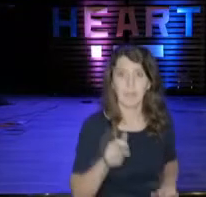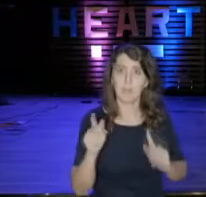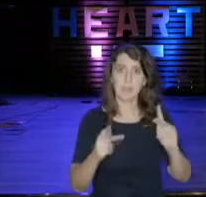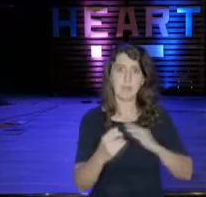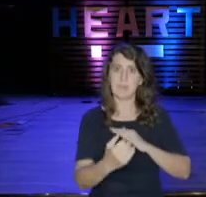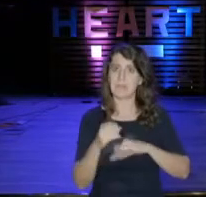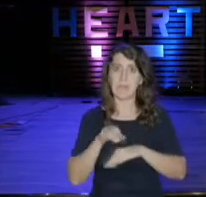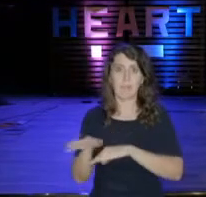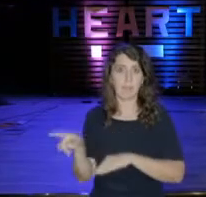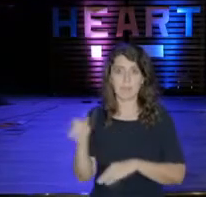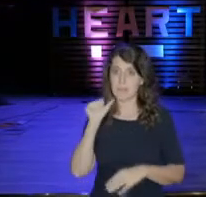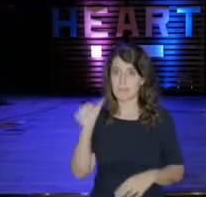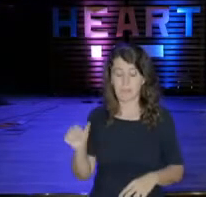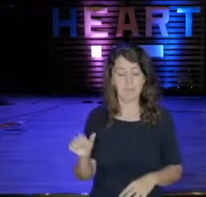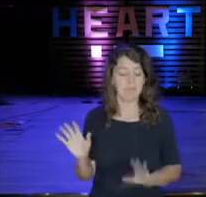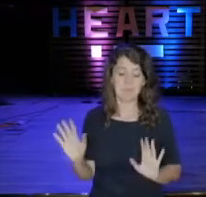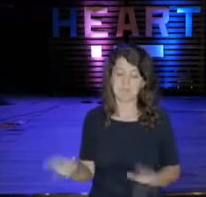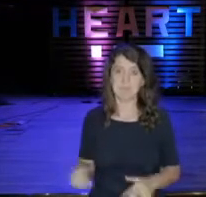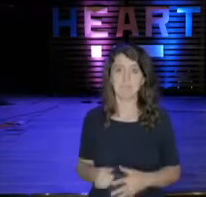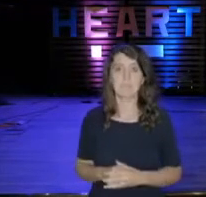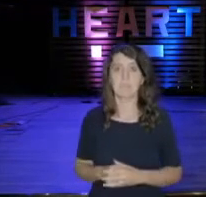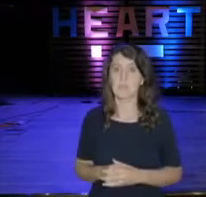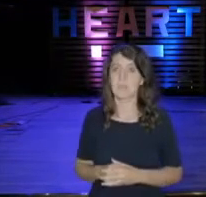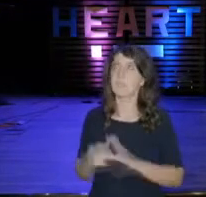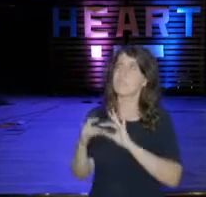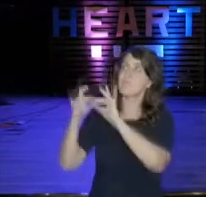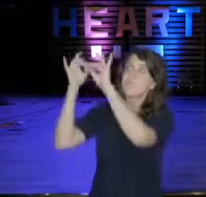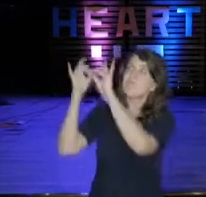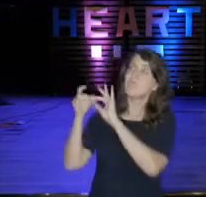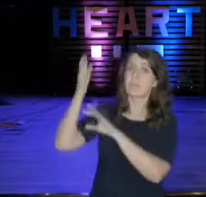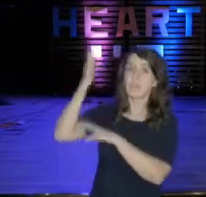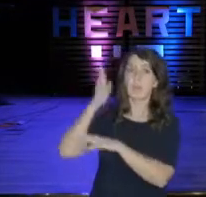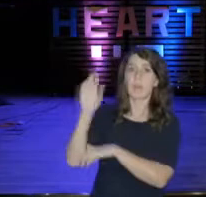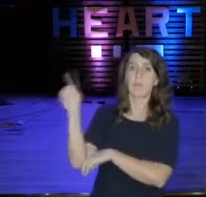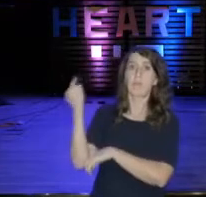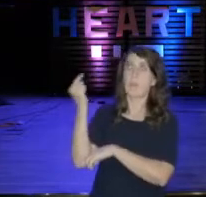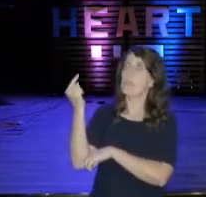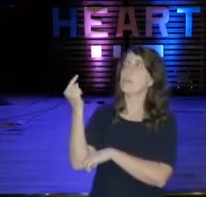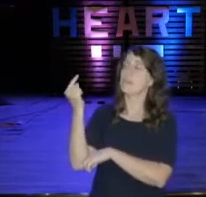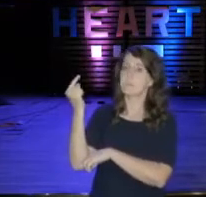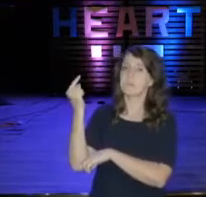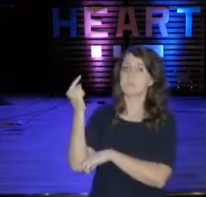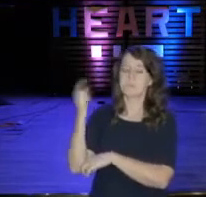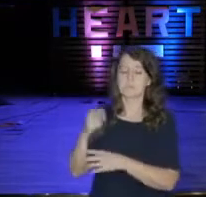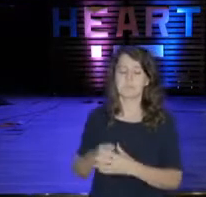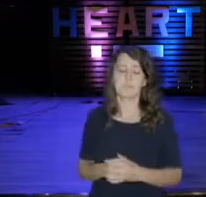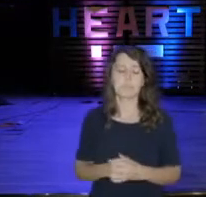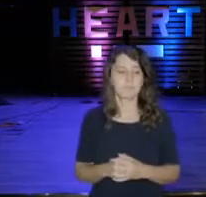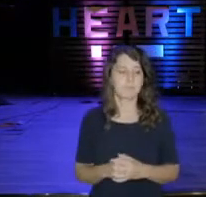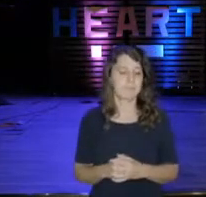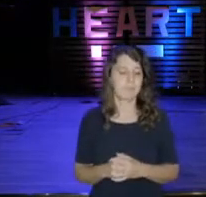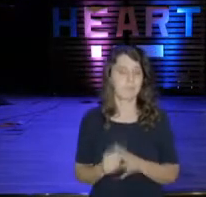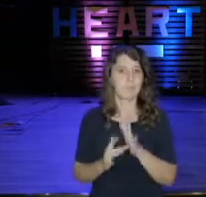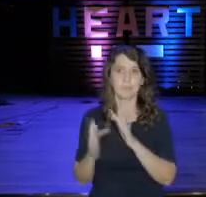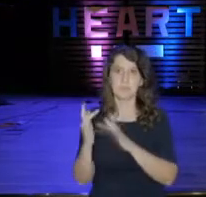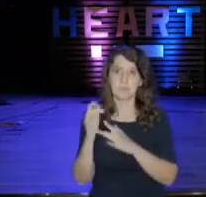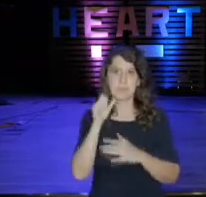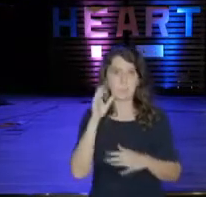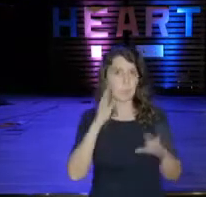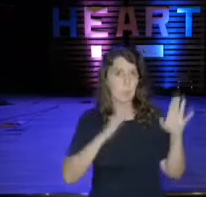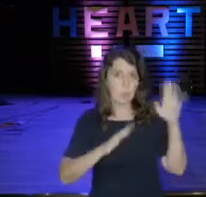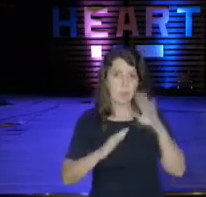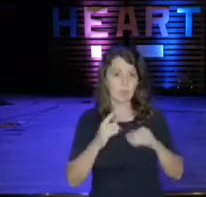people. He was influenced by God and God's opinion alone. He didn't get caught up in the